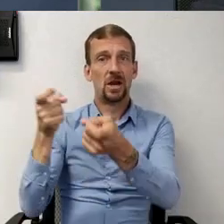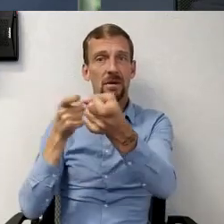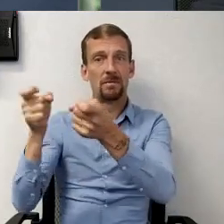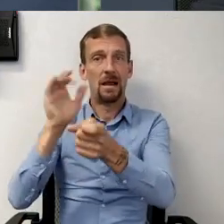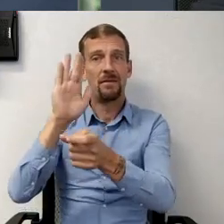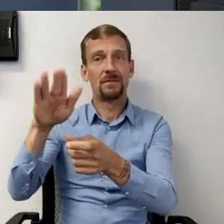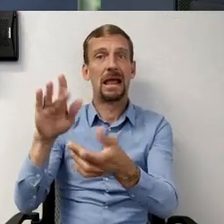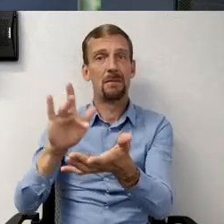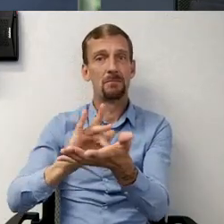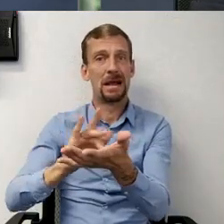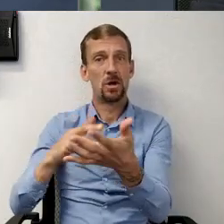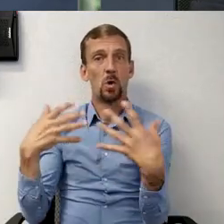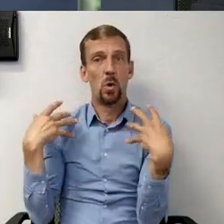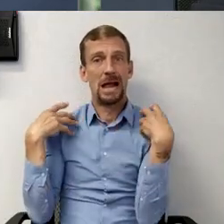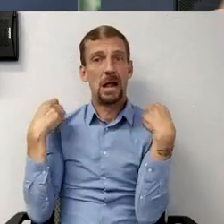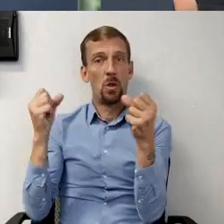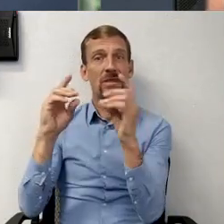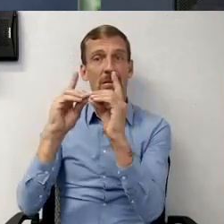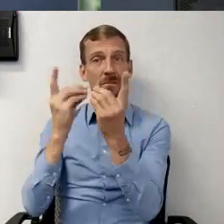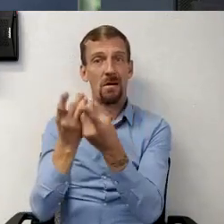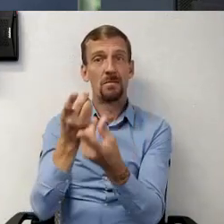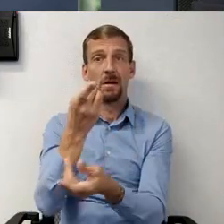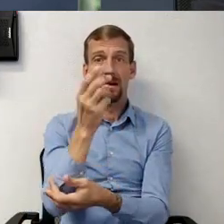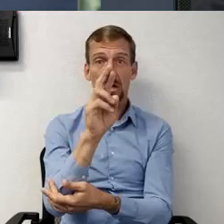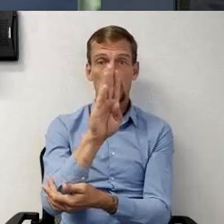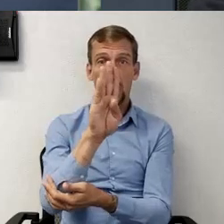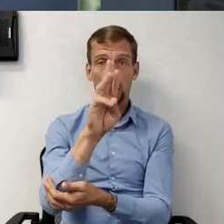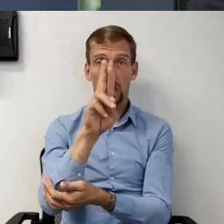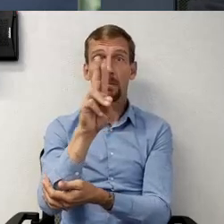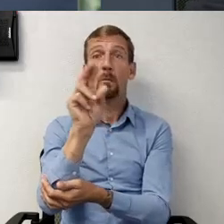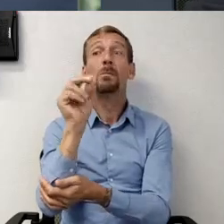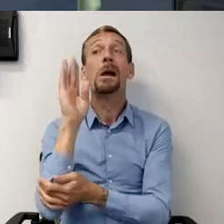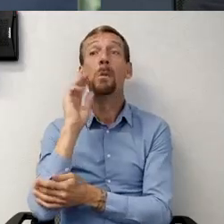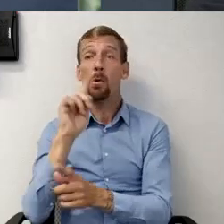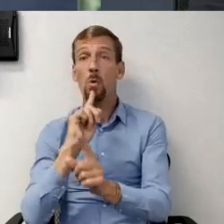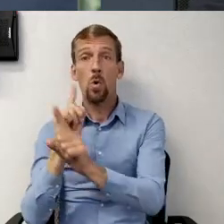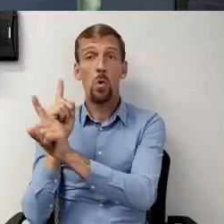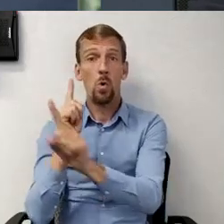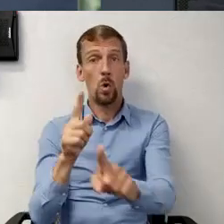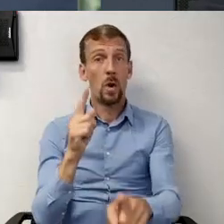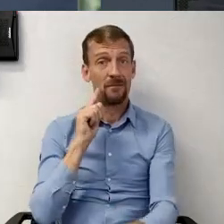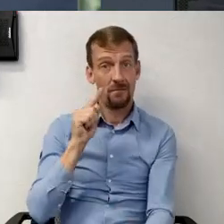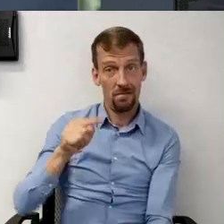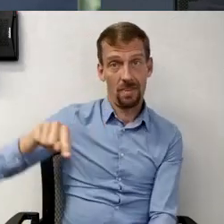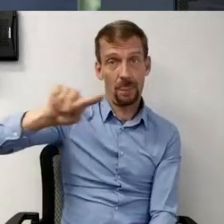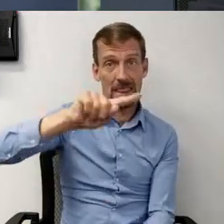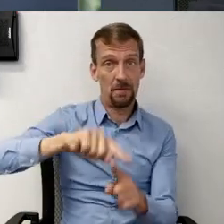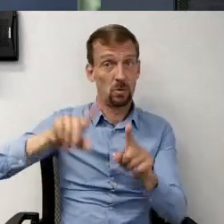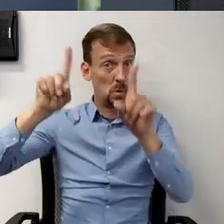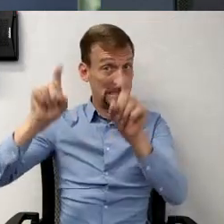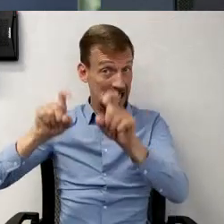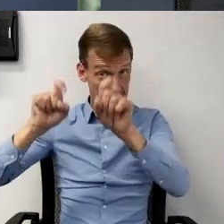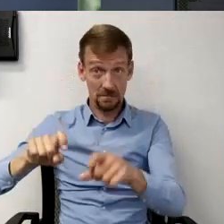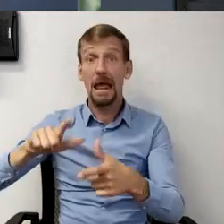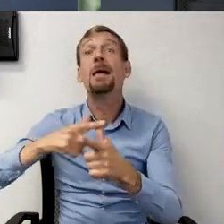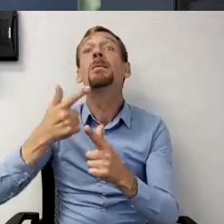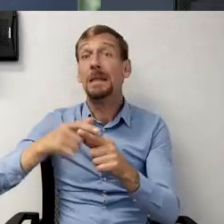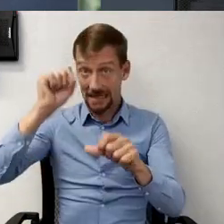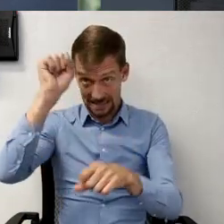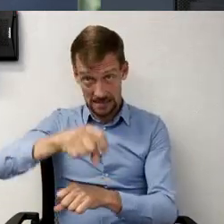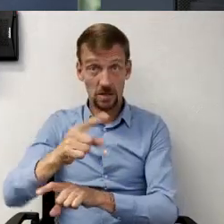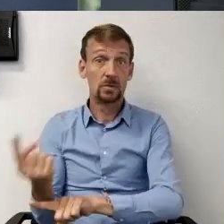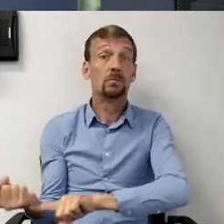health department, and Dr. Brown will write that order to have them tested, and they will go to the